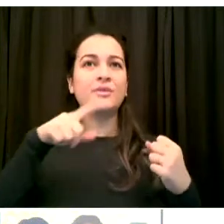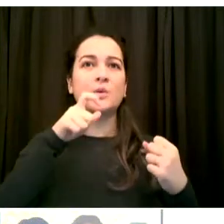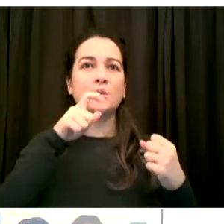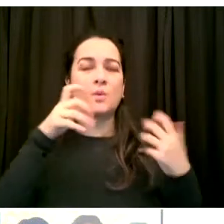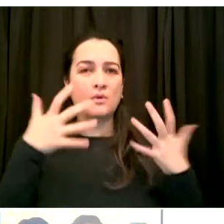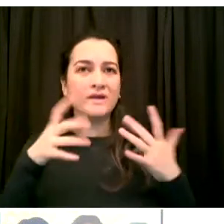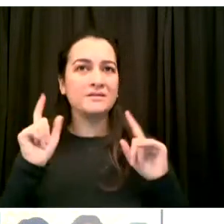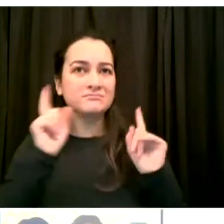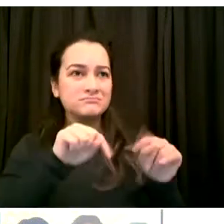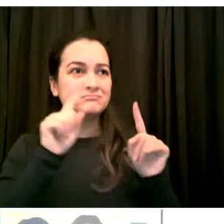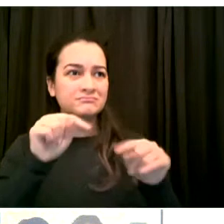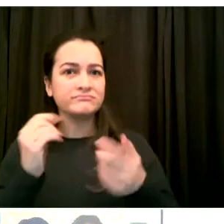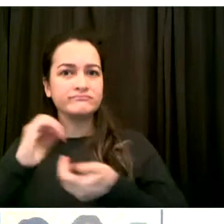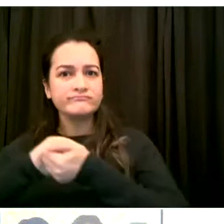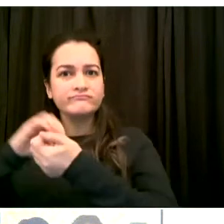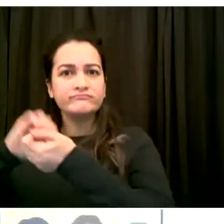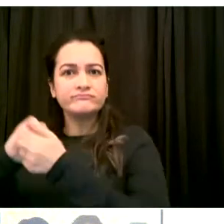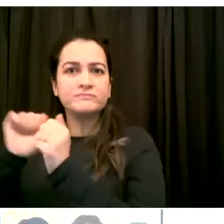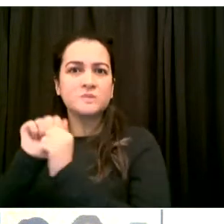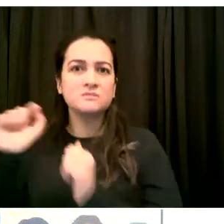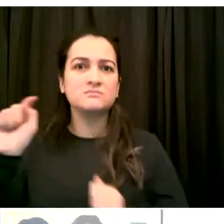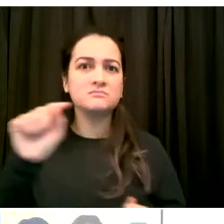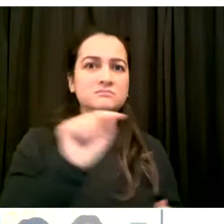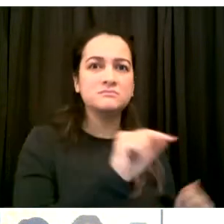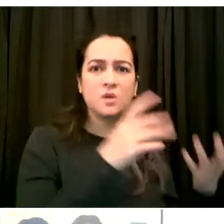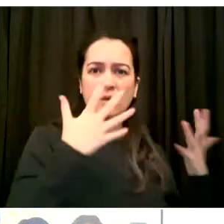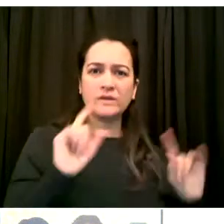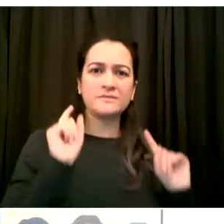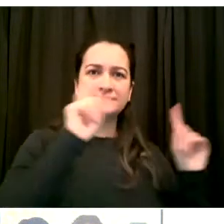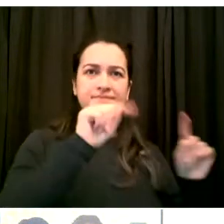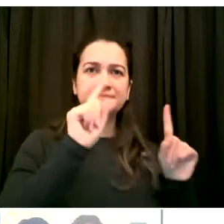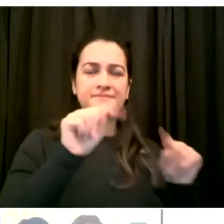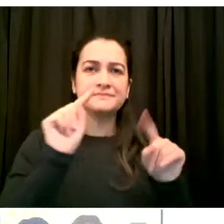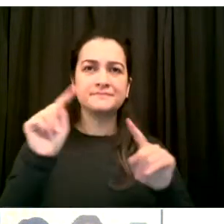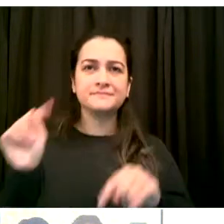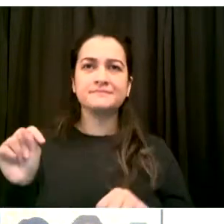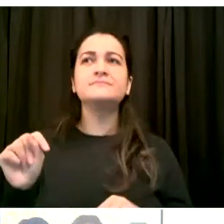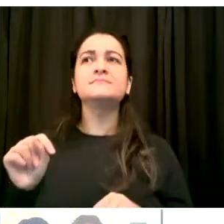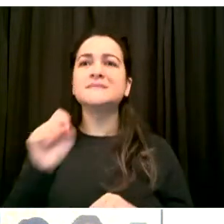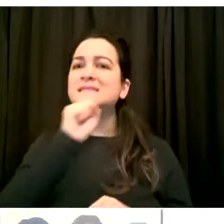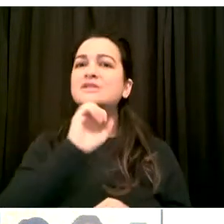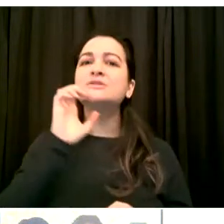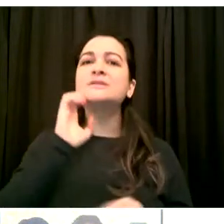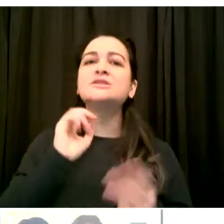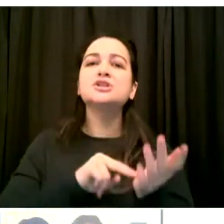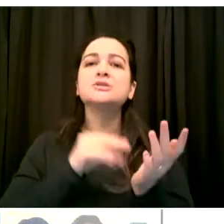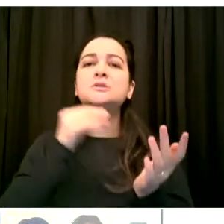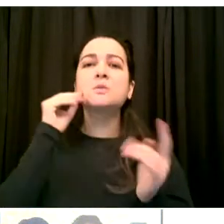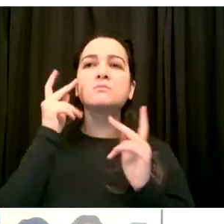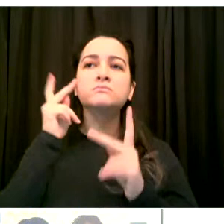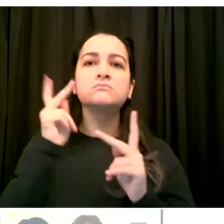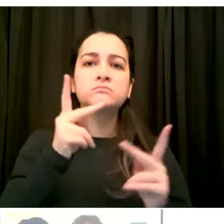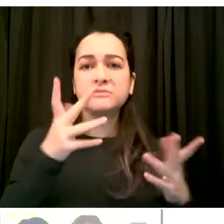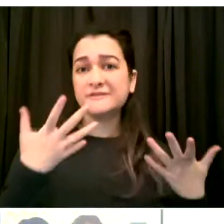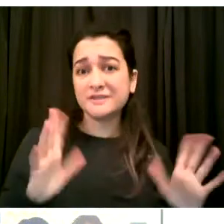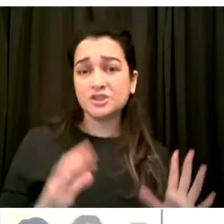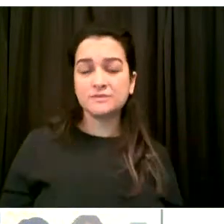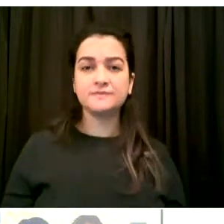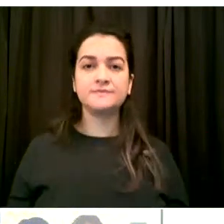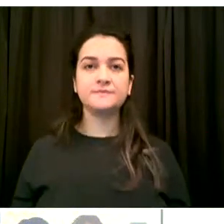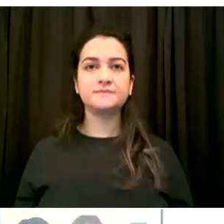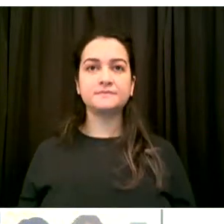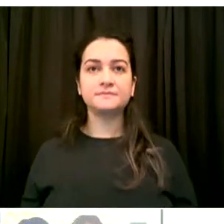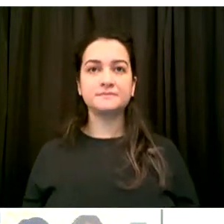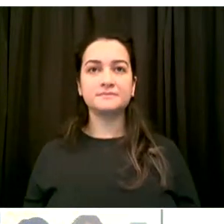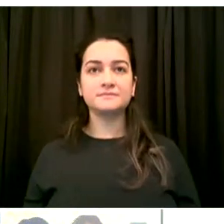Dr. Varma alluded to earlier, there are still some questions about the vaccine itself